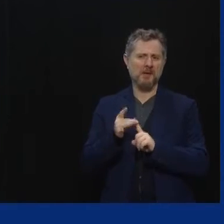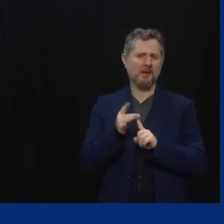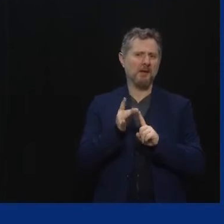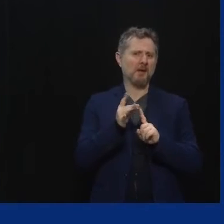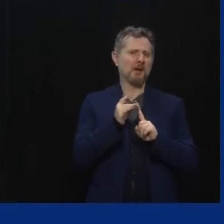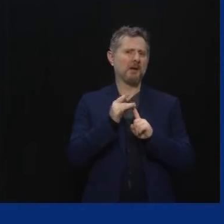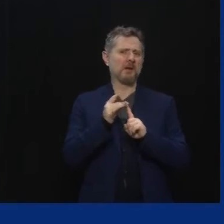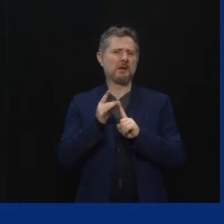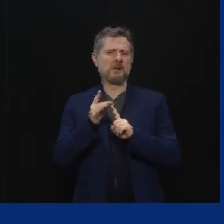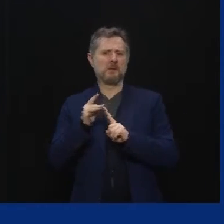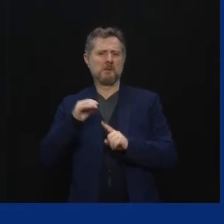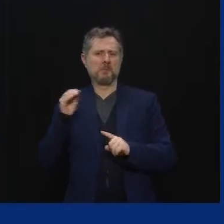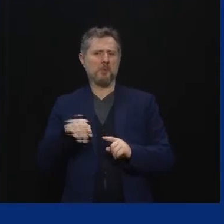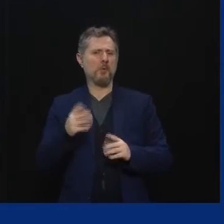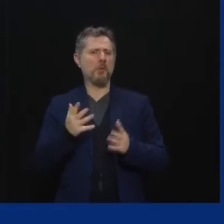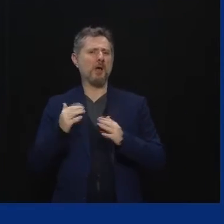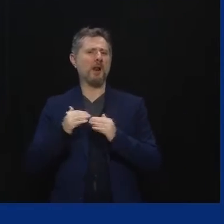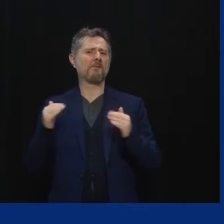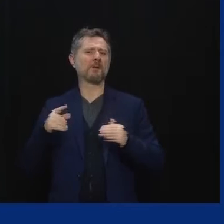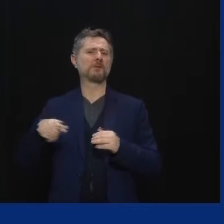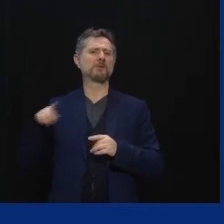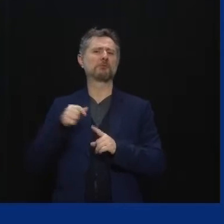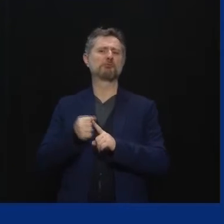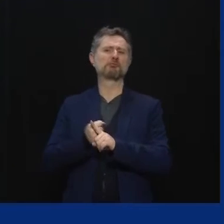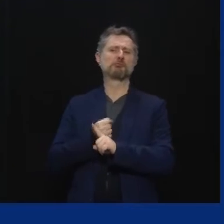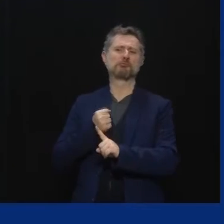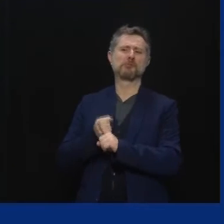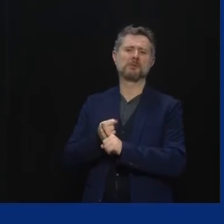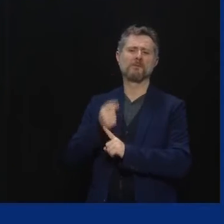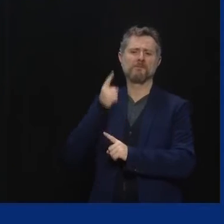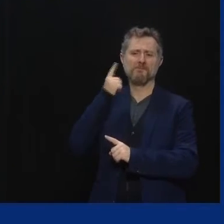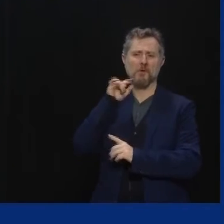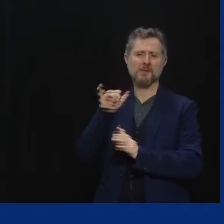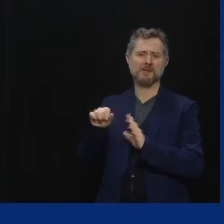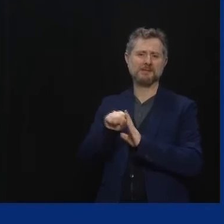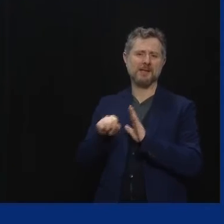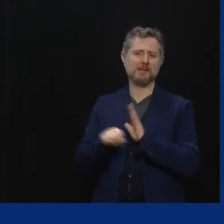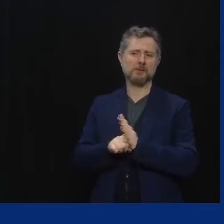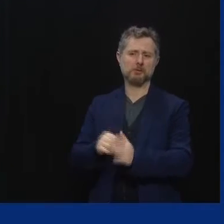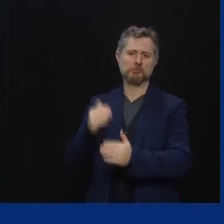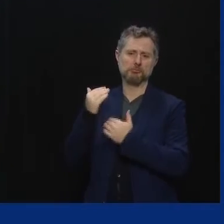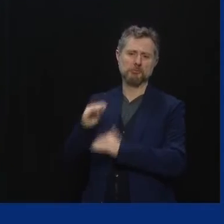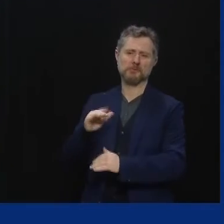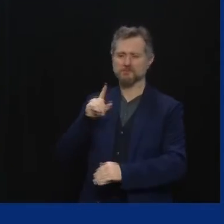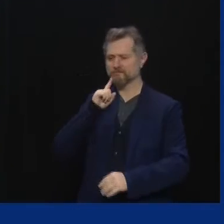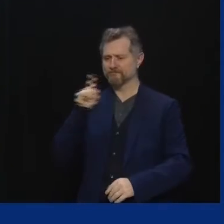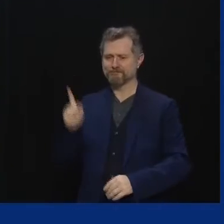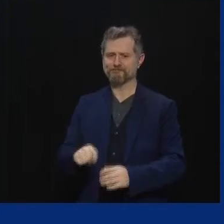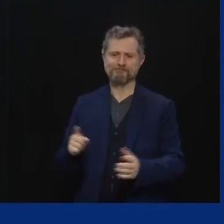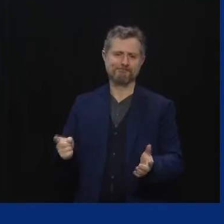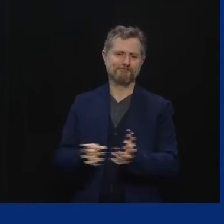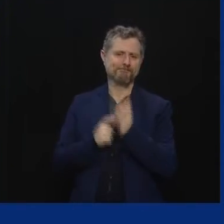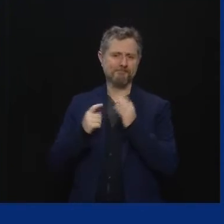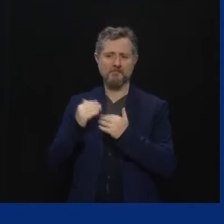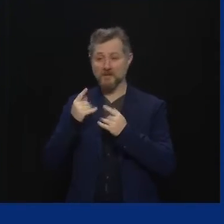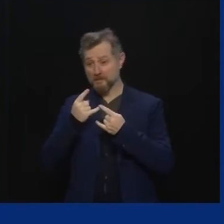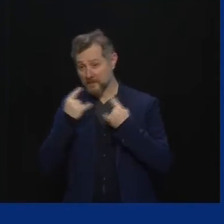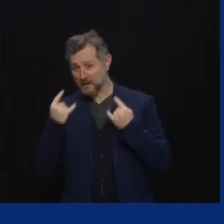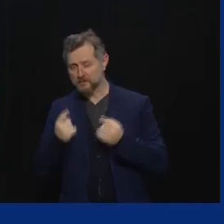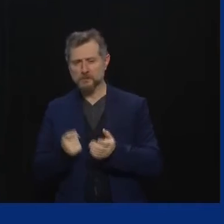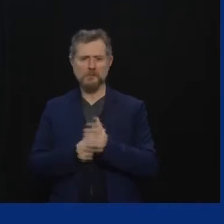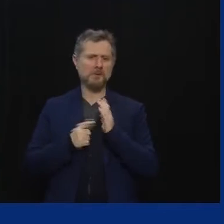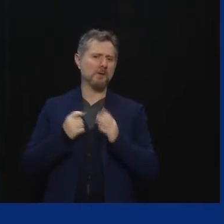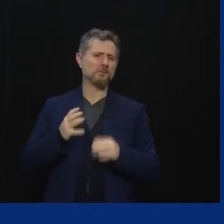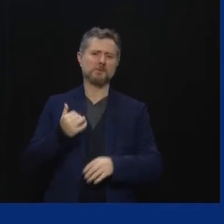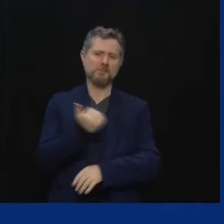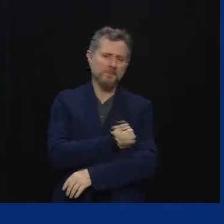to prompt new restrictions from the state, whether it be a mask mandate in these areas, whether it be a vaccination mandate for restaurants